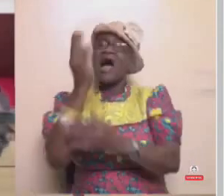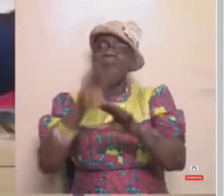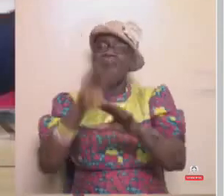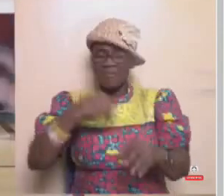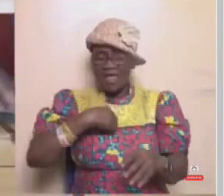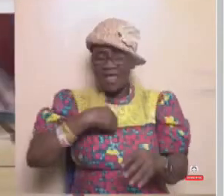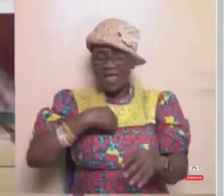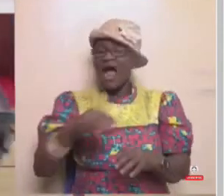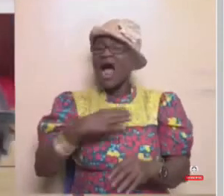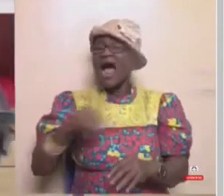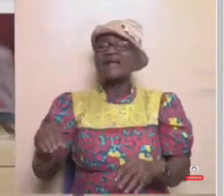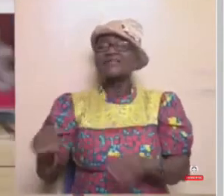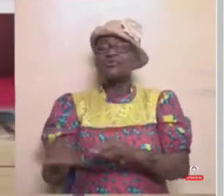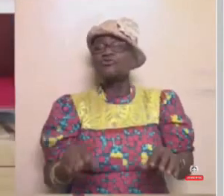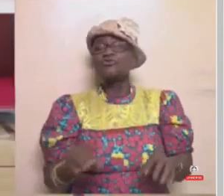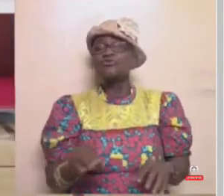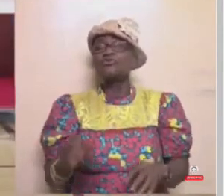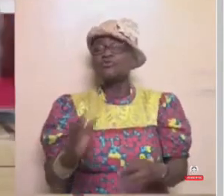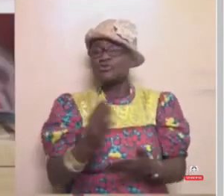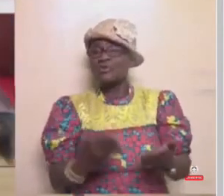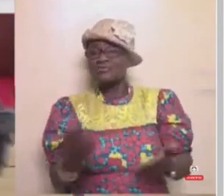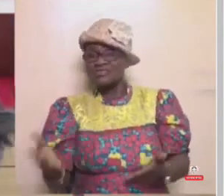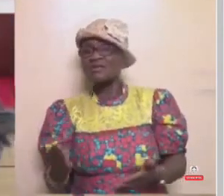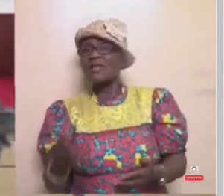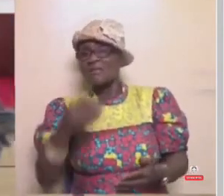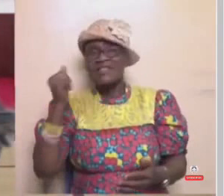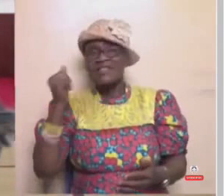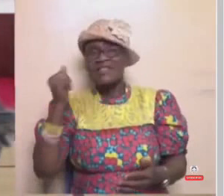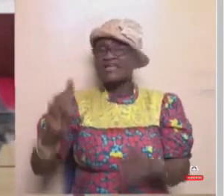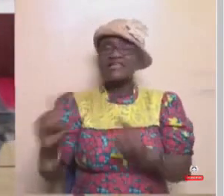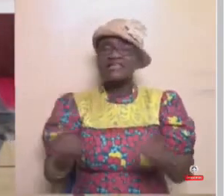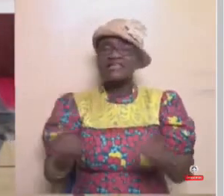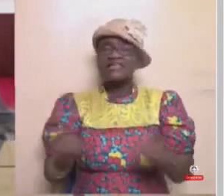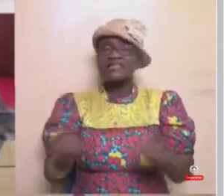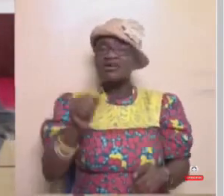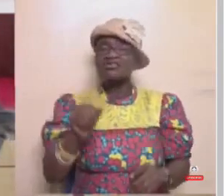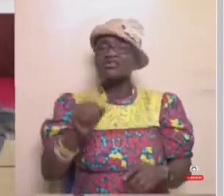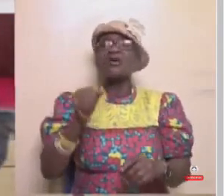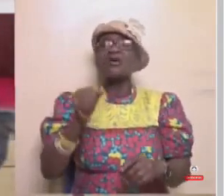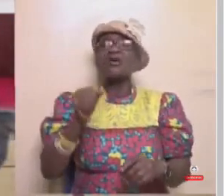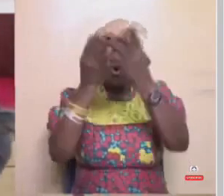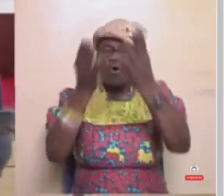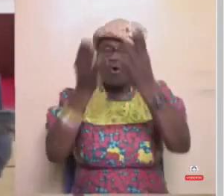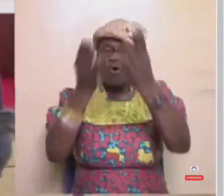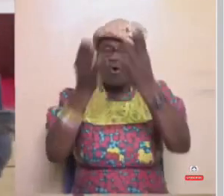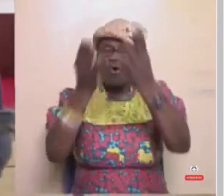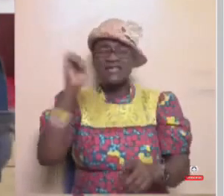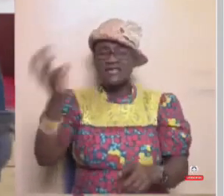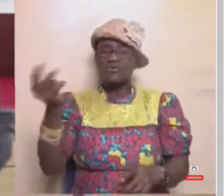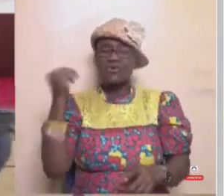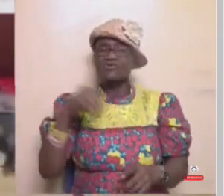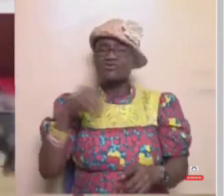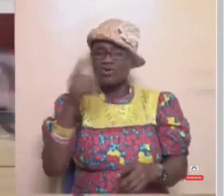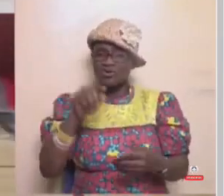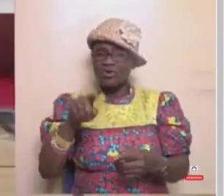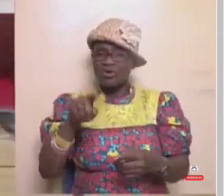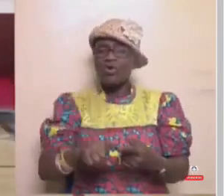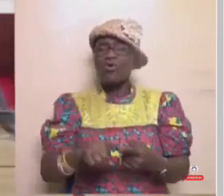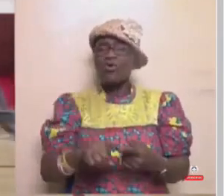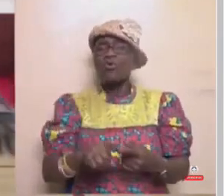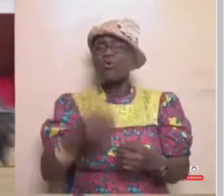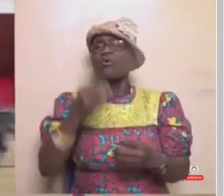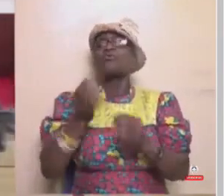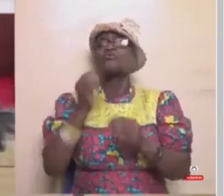He didn't want to obey. And when they asked him to wash in Jordan, he said, what kind of thing you are talking? I have a